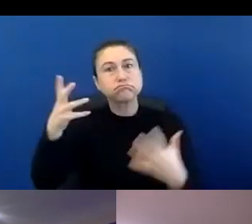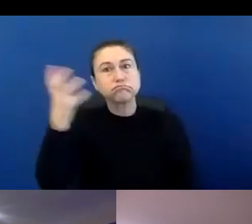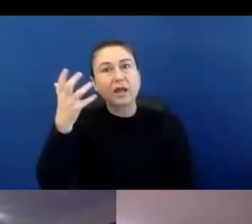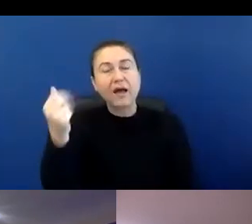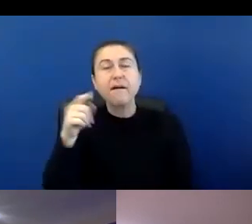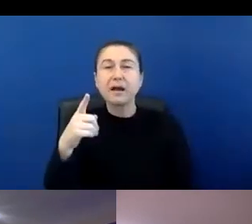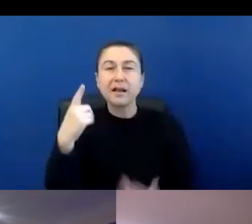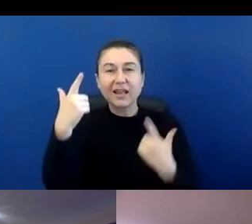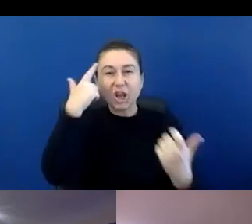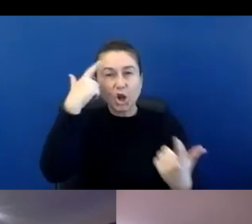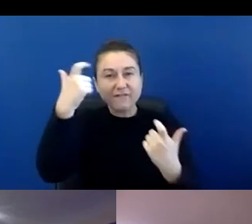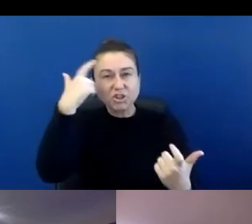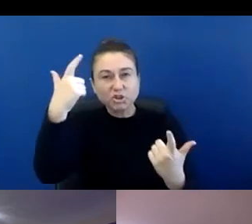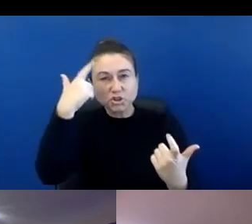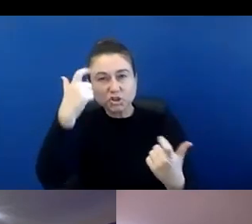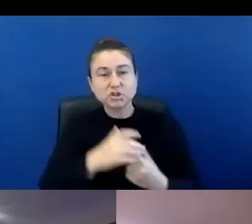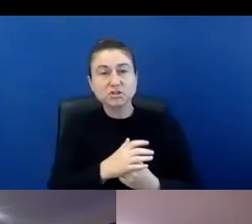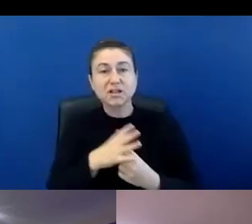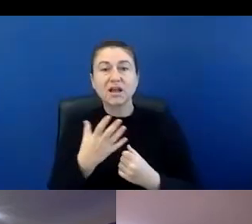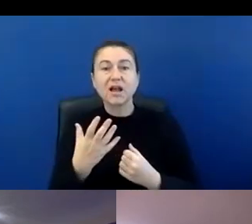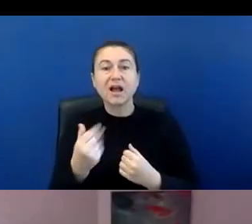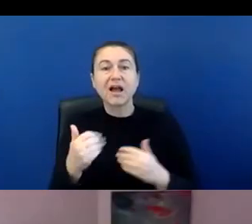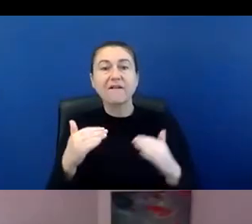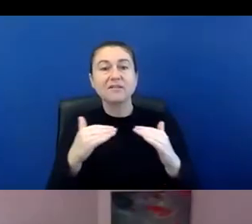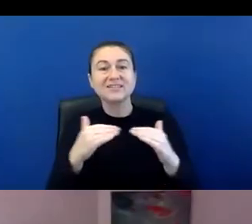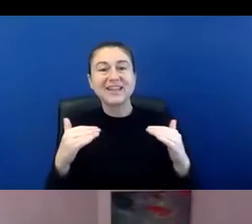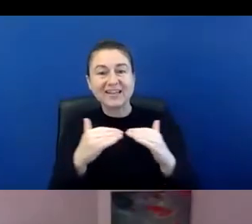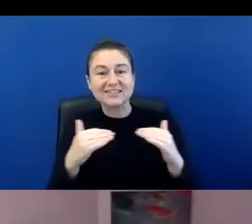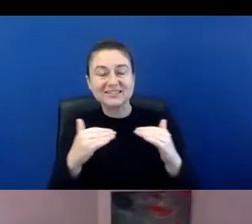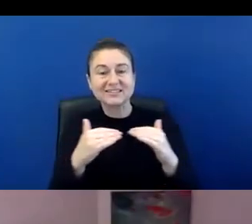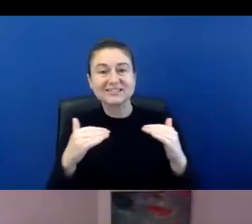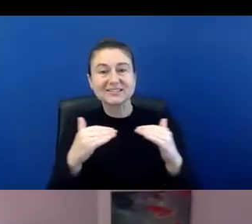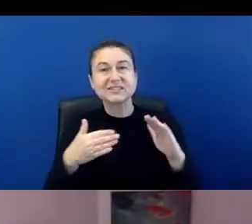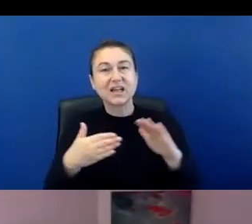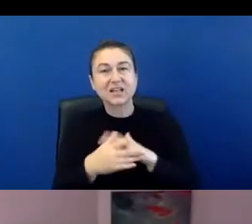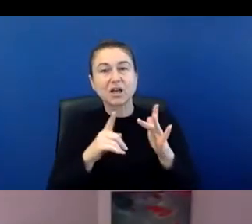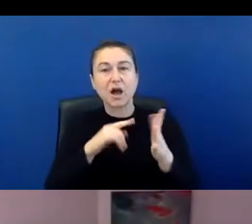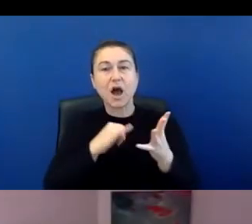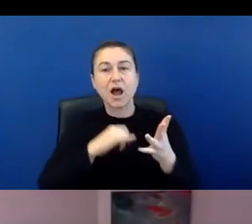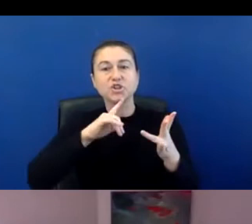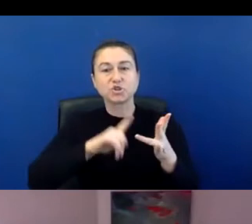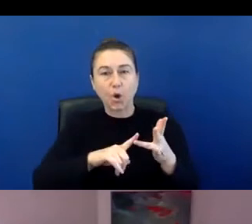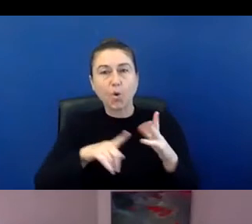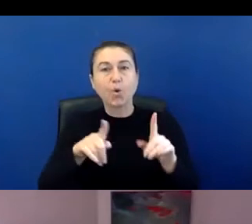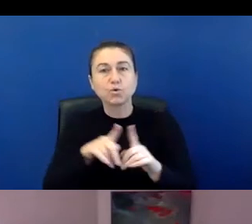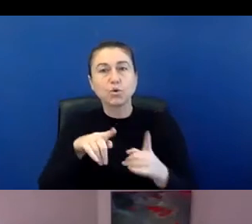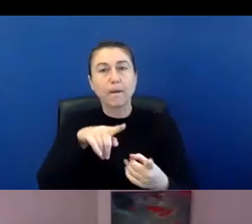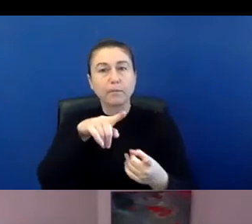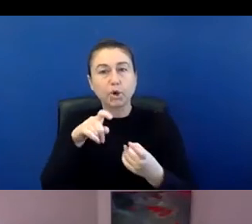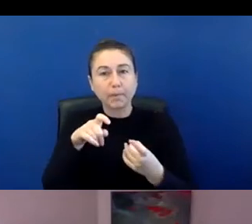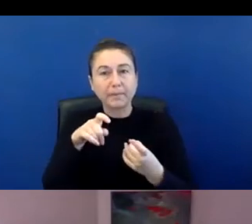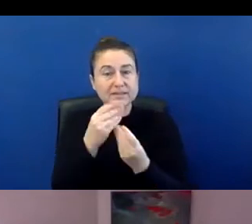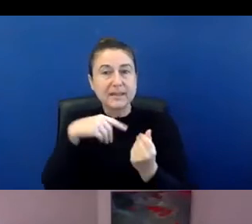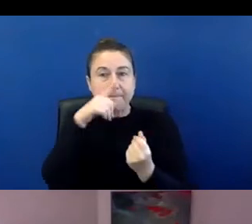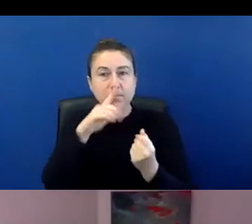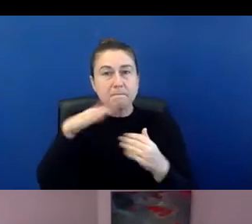innovation. There is certain ISO standards, like the WCAG does have, it's under an ISO standard, and there is a procurement which a couple of people have